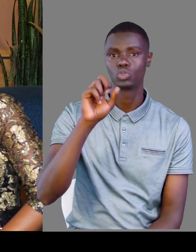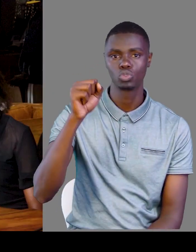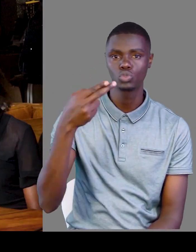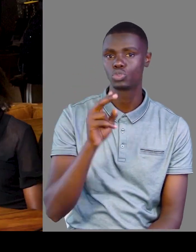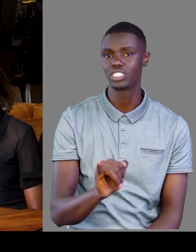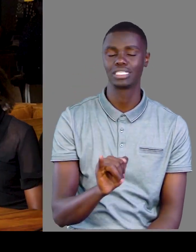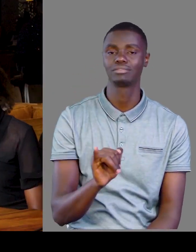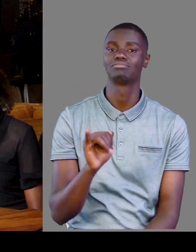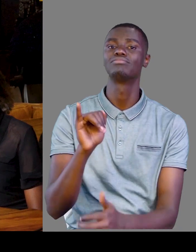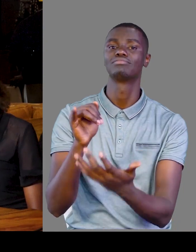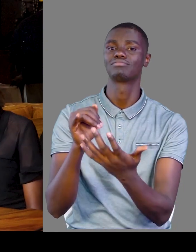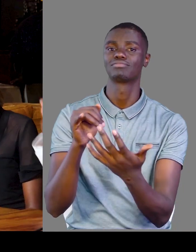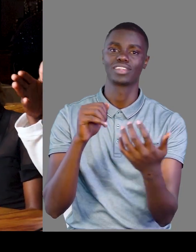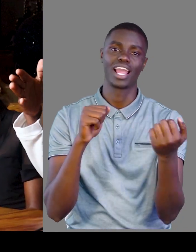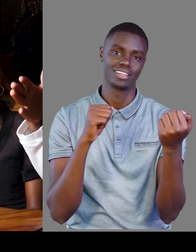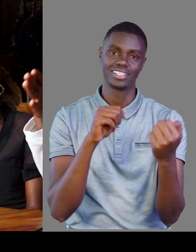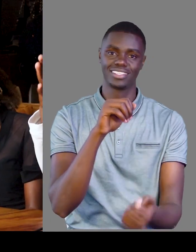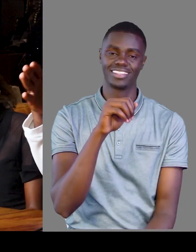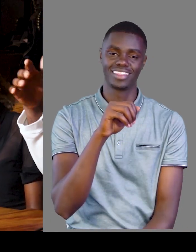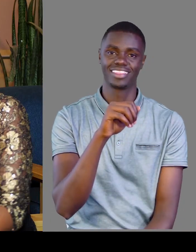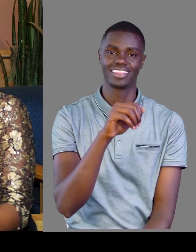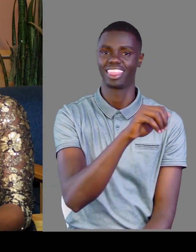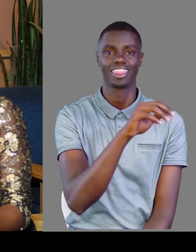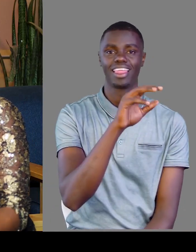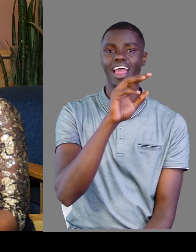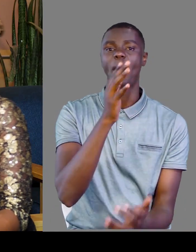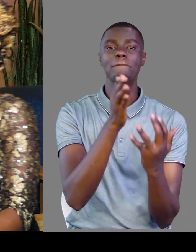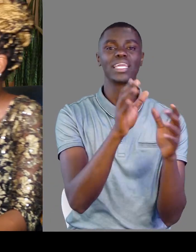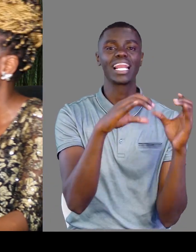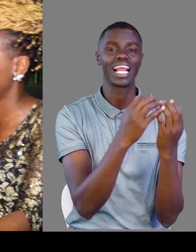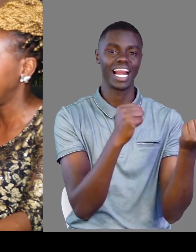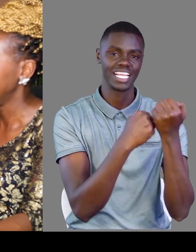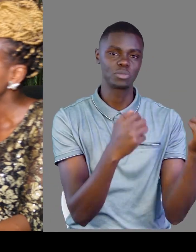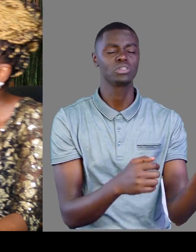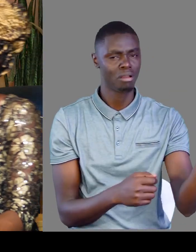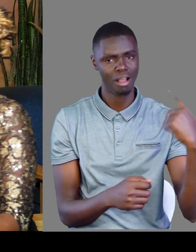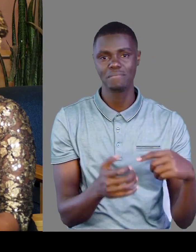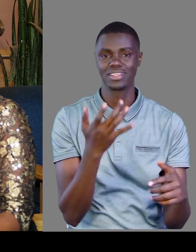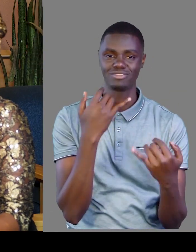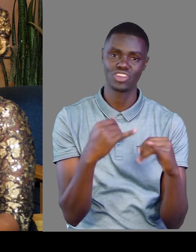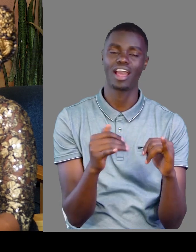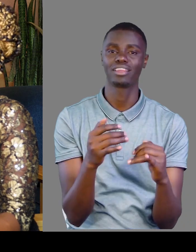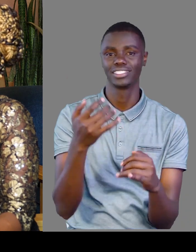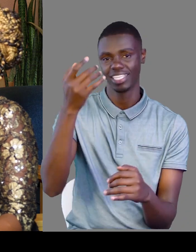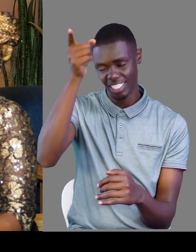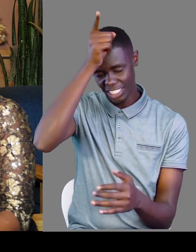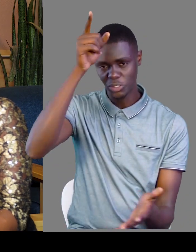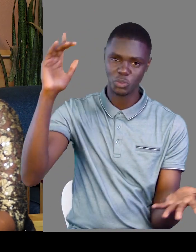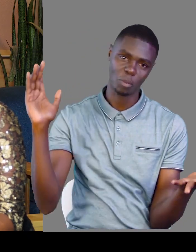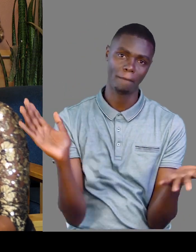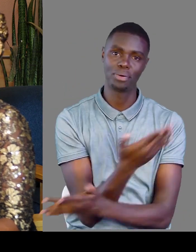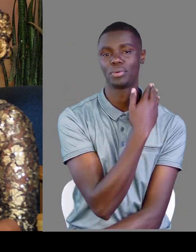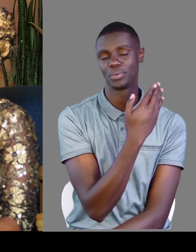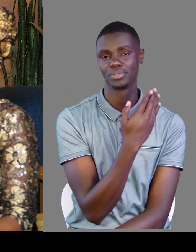please come a middle class sponsor. Njoo utoe ushamba. I'm going to sponsor them today. Akuja ajaribu.